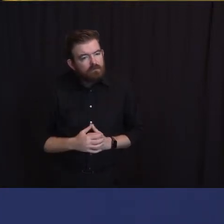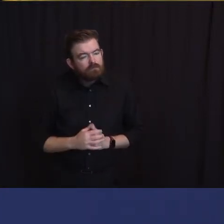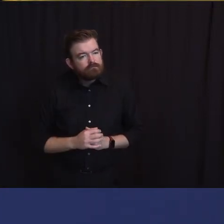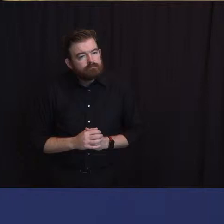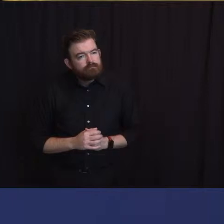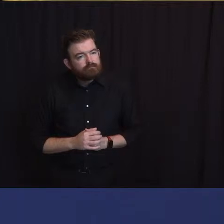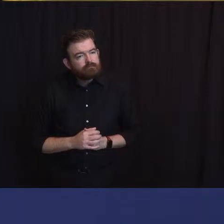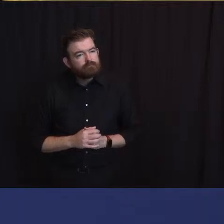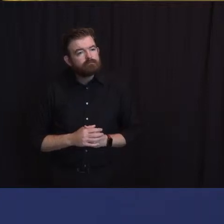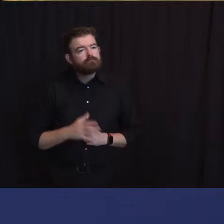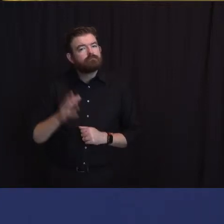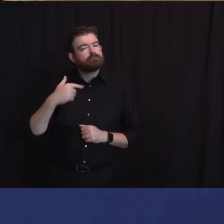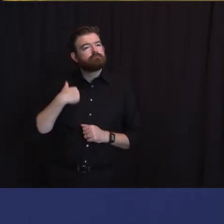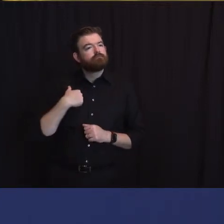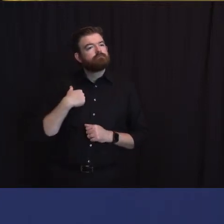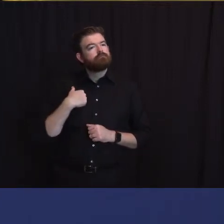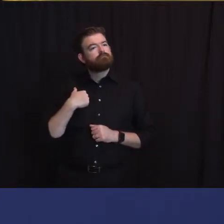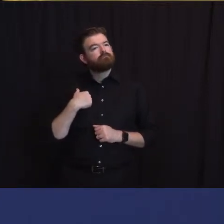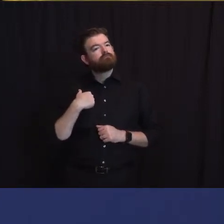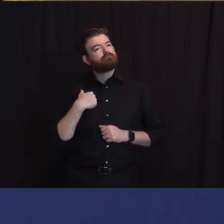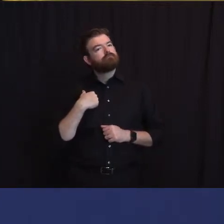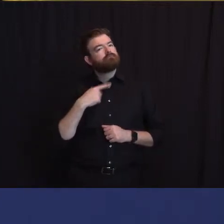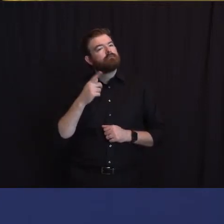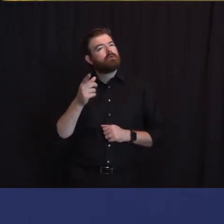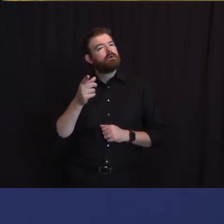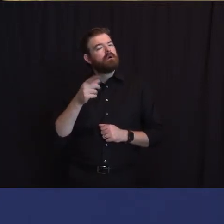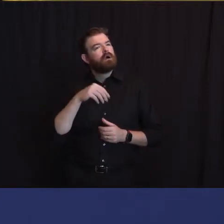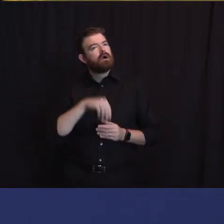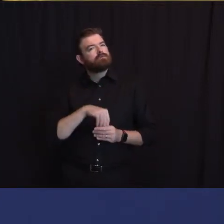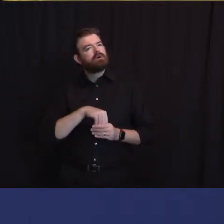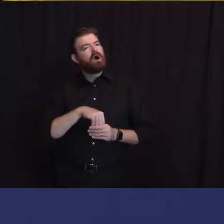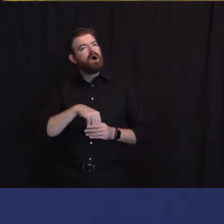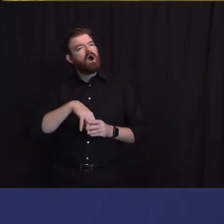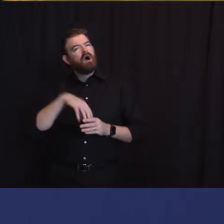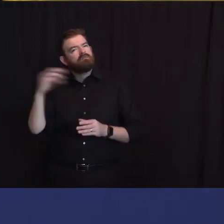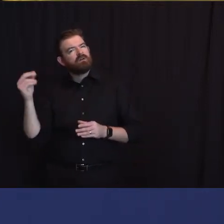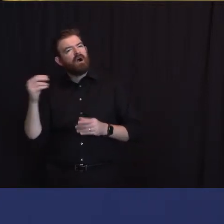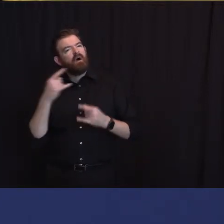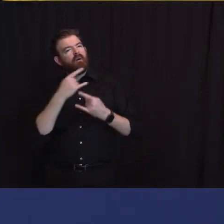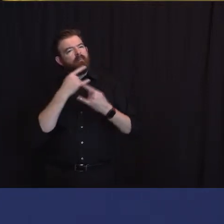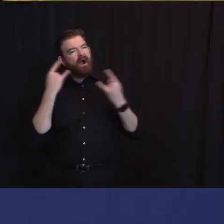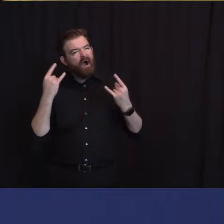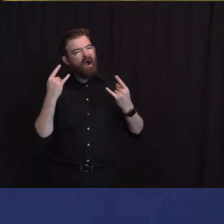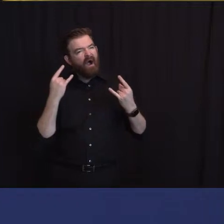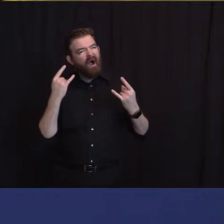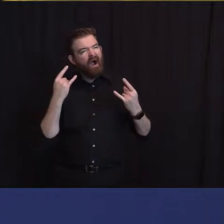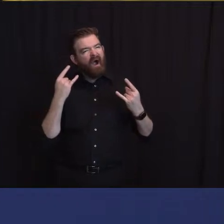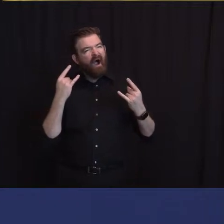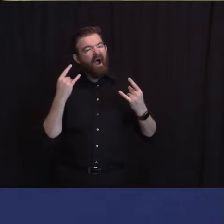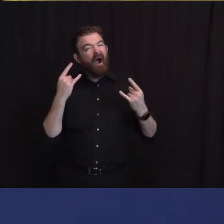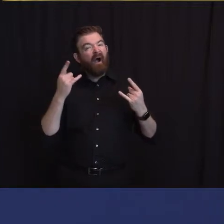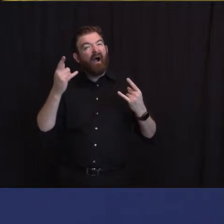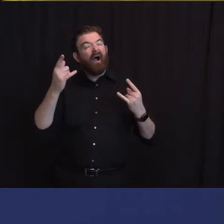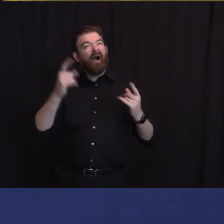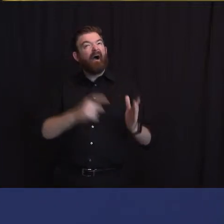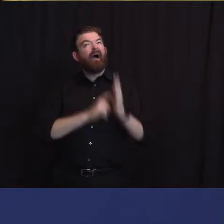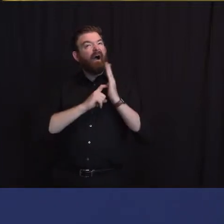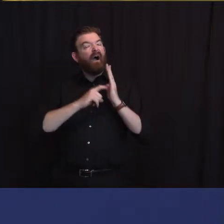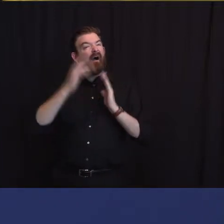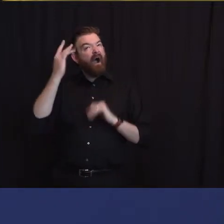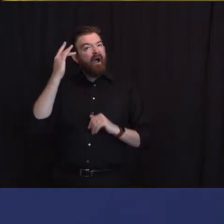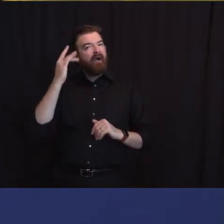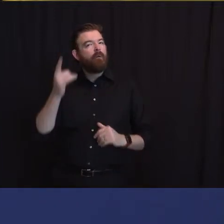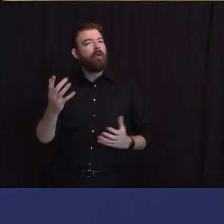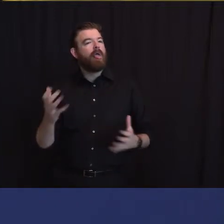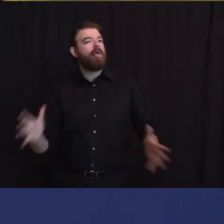as a incentive to get vaccinated. I think it might be, but that's not the reason for me. I think